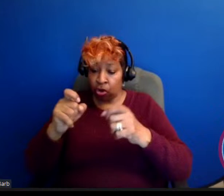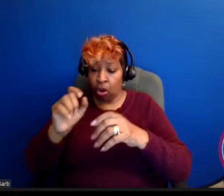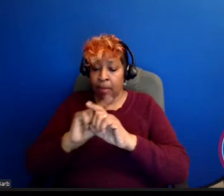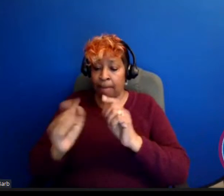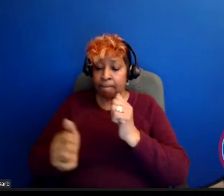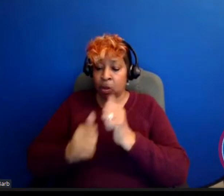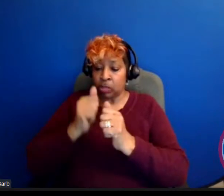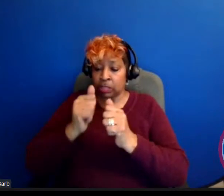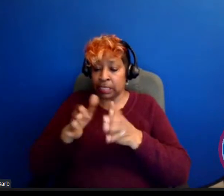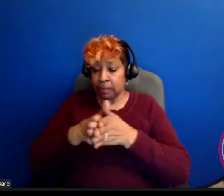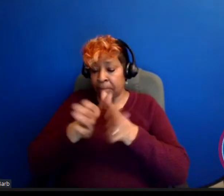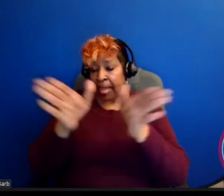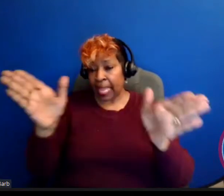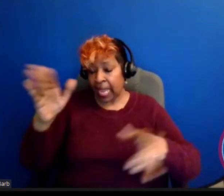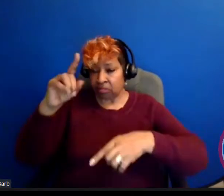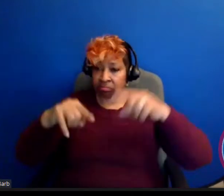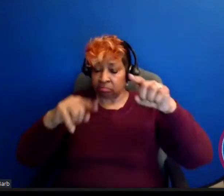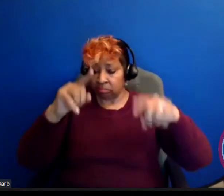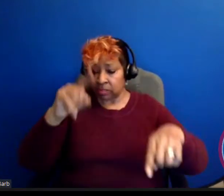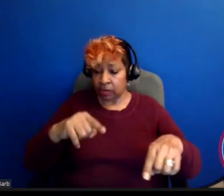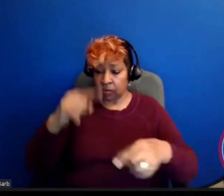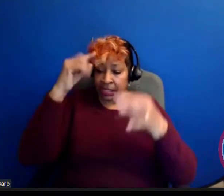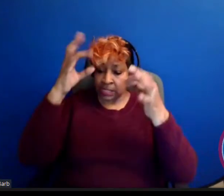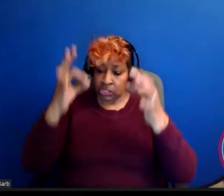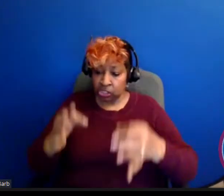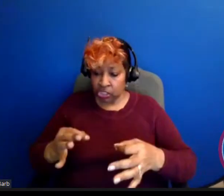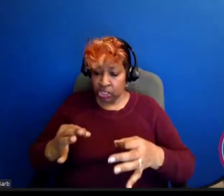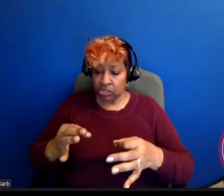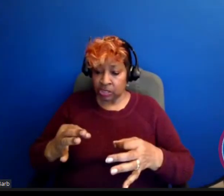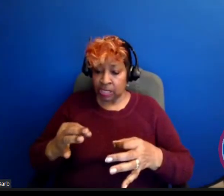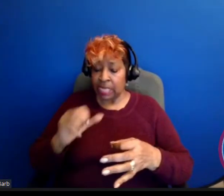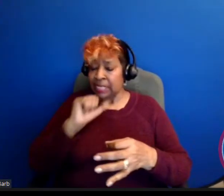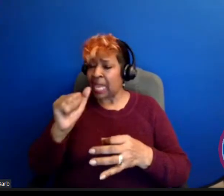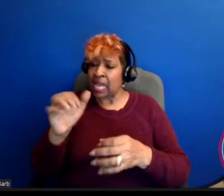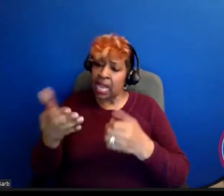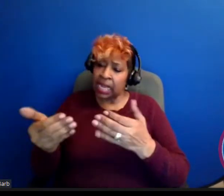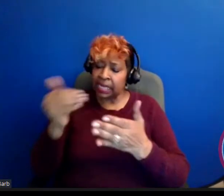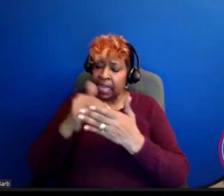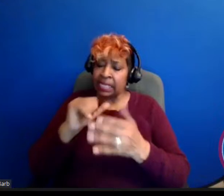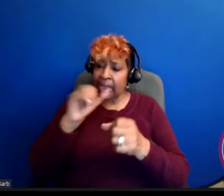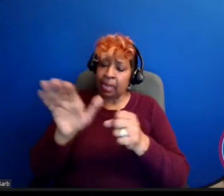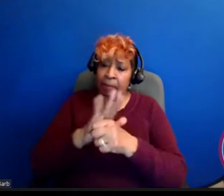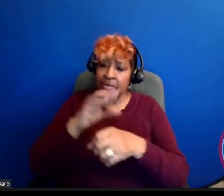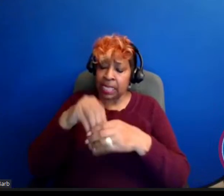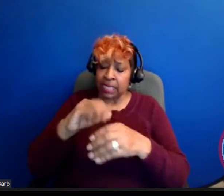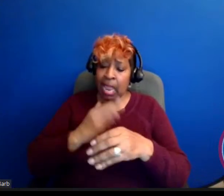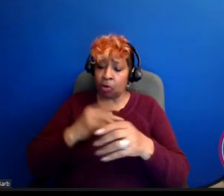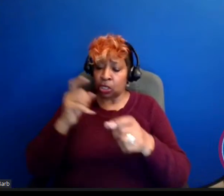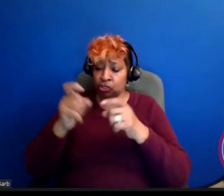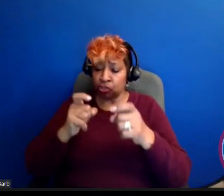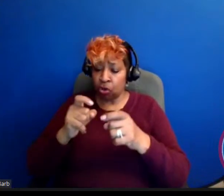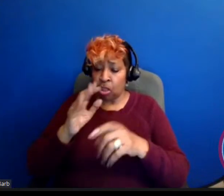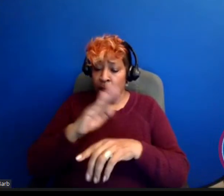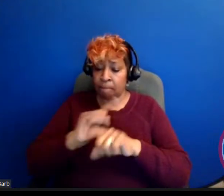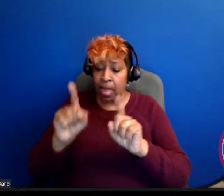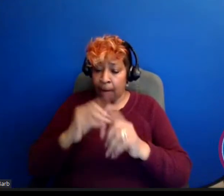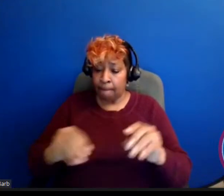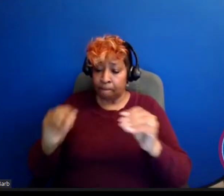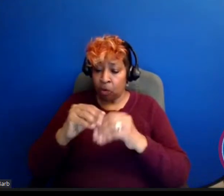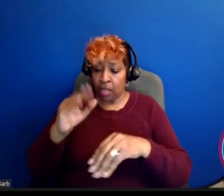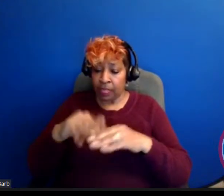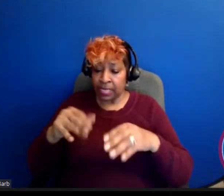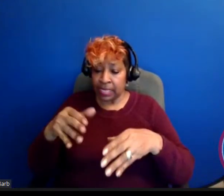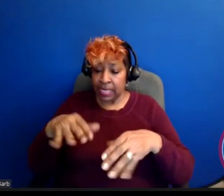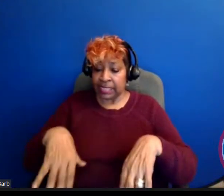decisions, routing decisions, things like that. Again, not completely in our control, but more so than taking a lane of traffic, right?